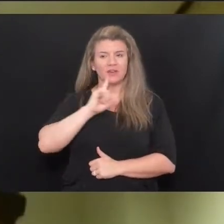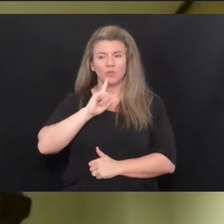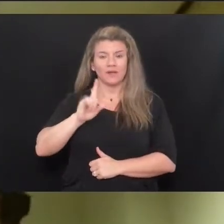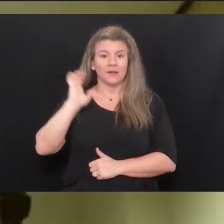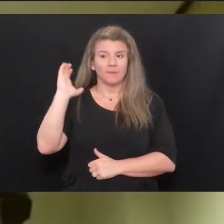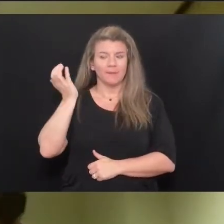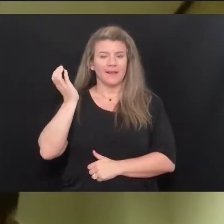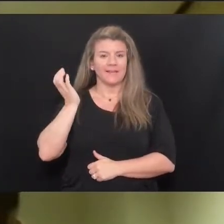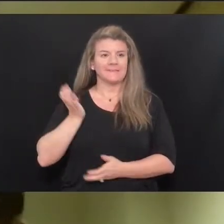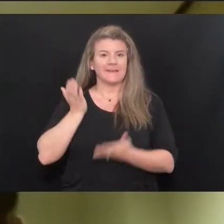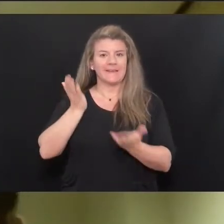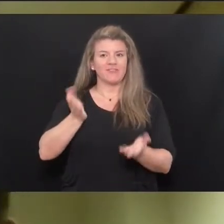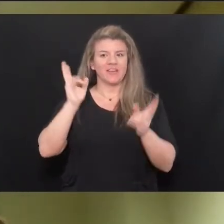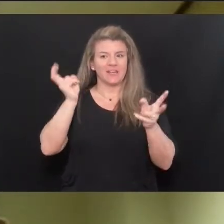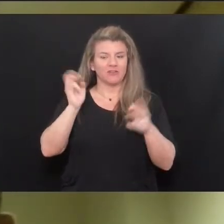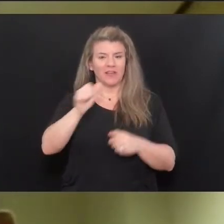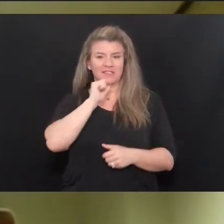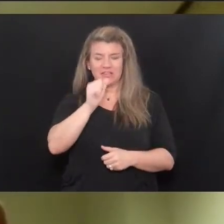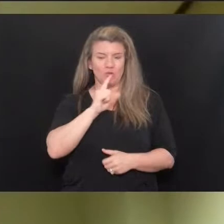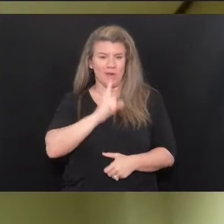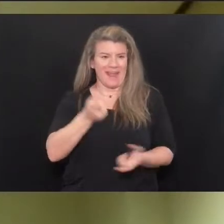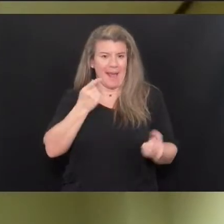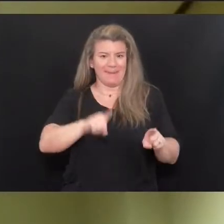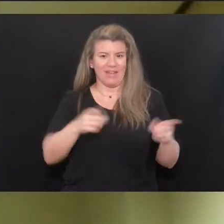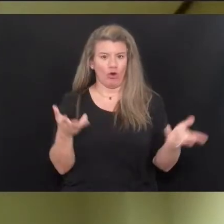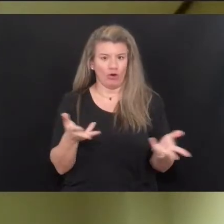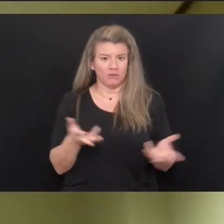addresses an issue that does not exist in West Virginia?